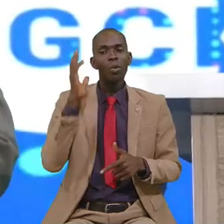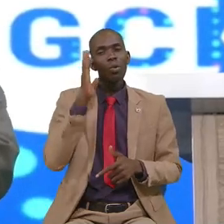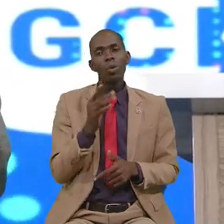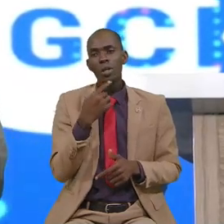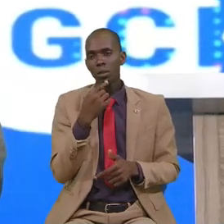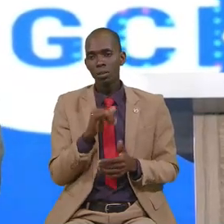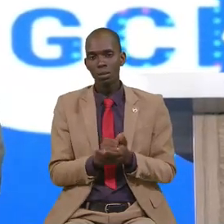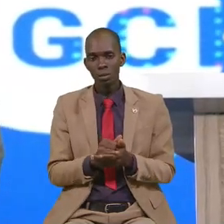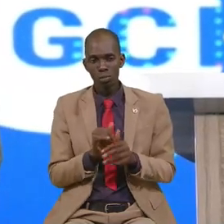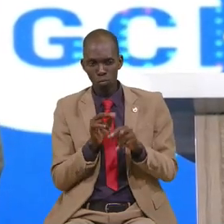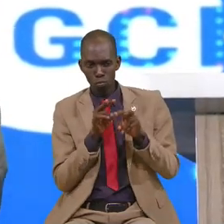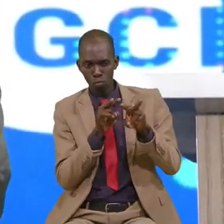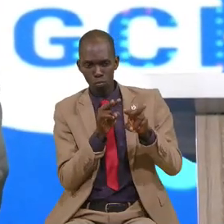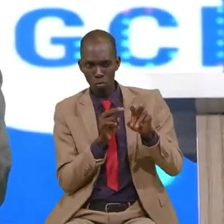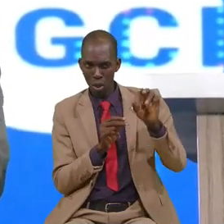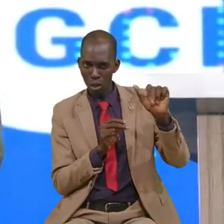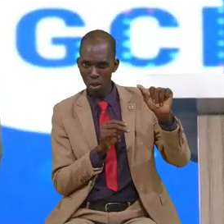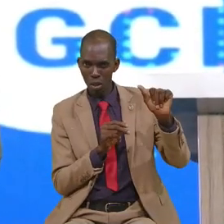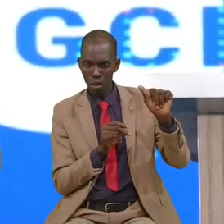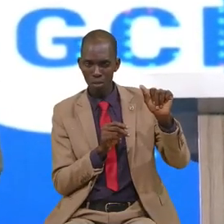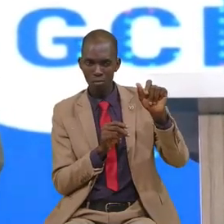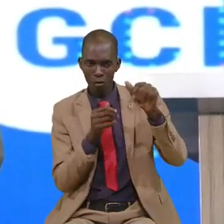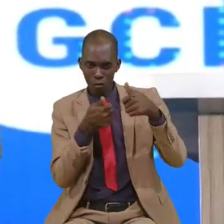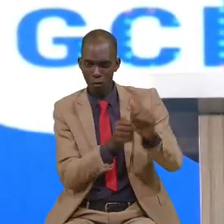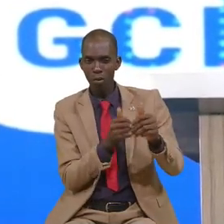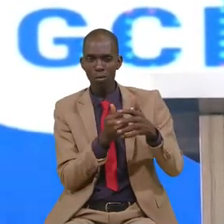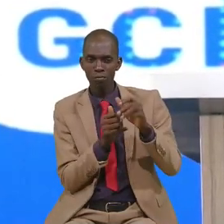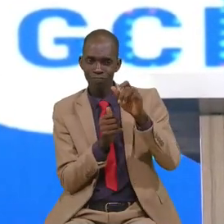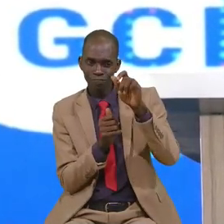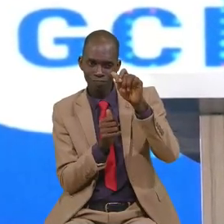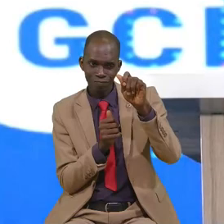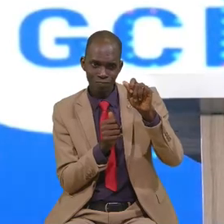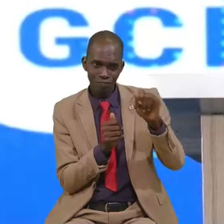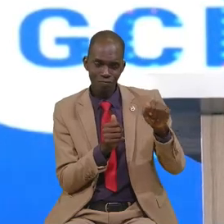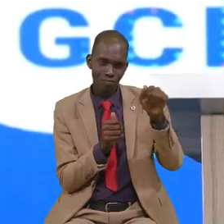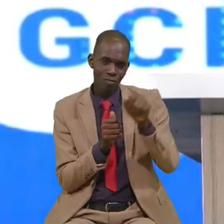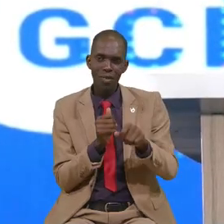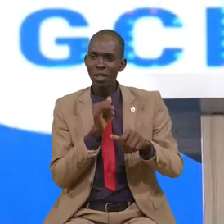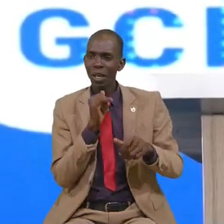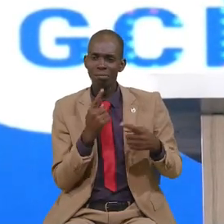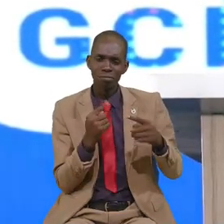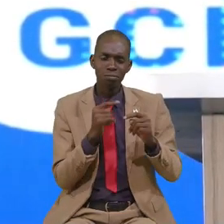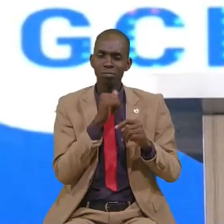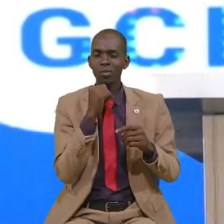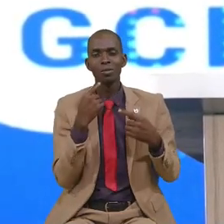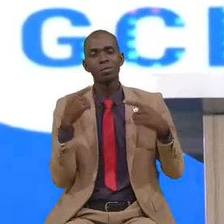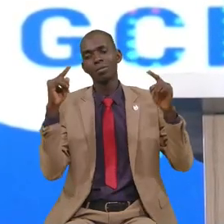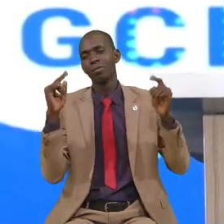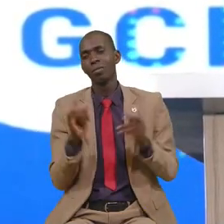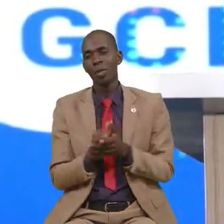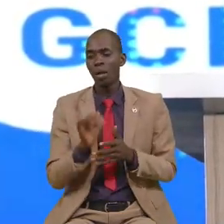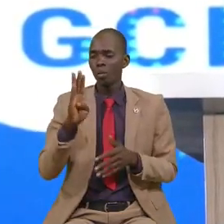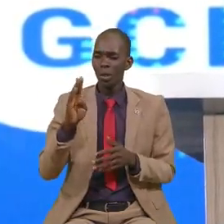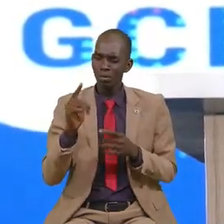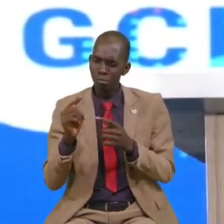at that A, do it like that. I tried, I didn't get it. And then B, I didn't get